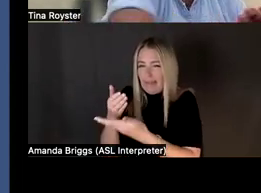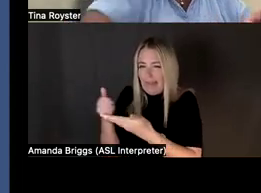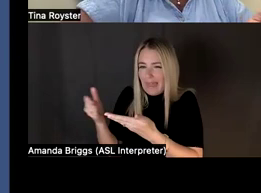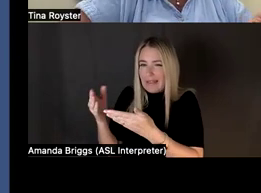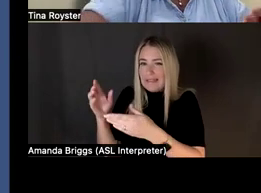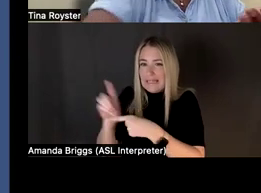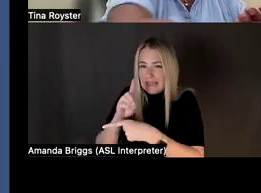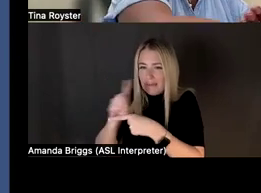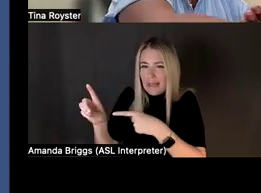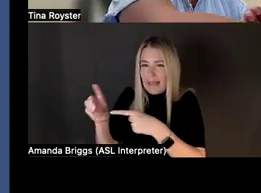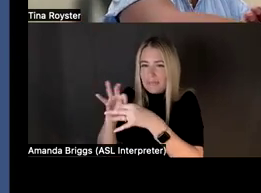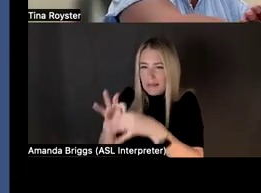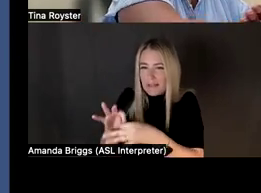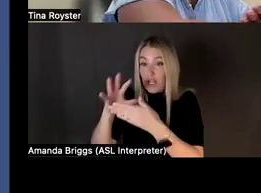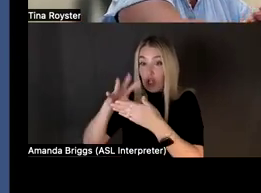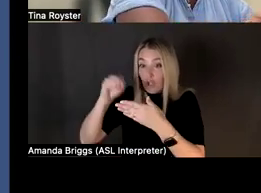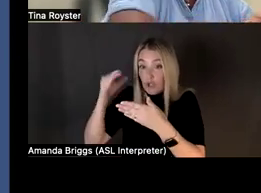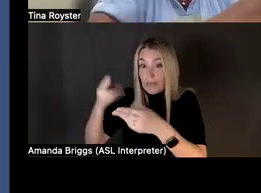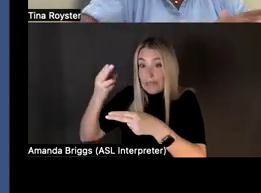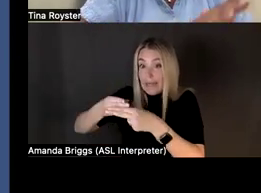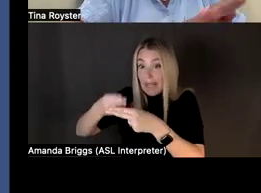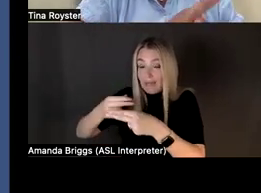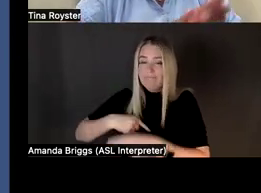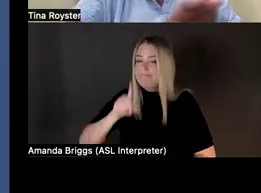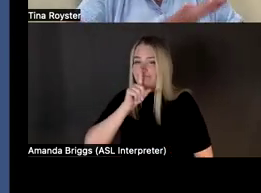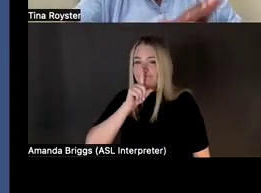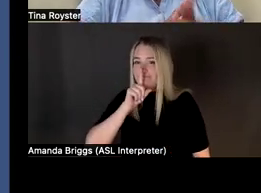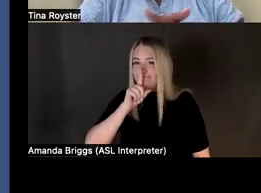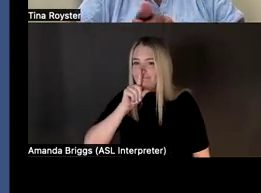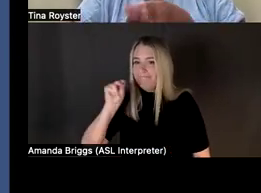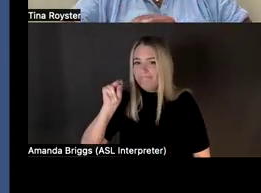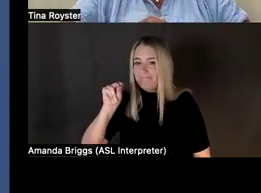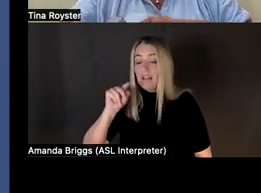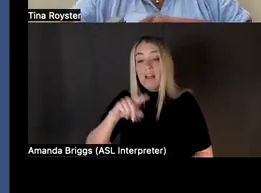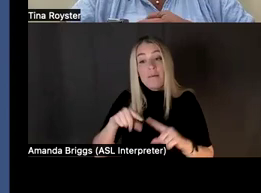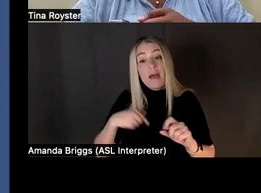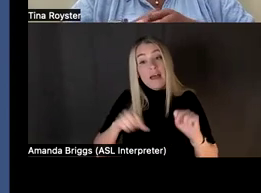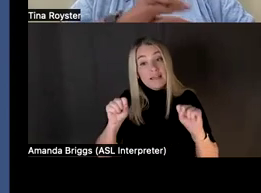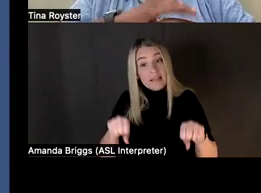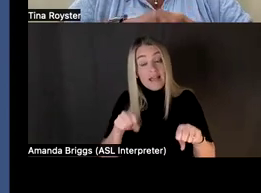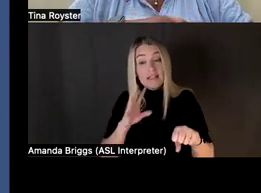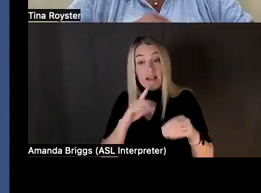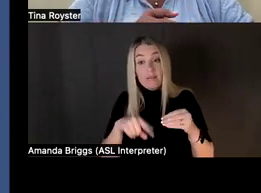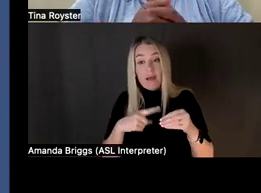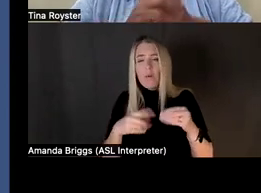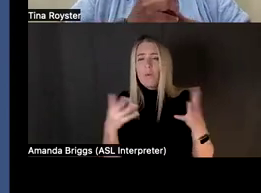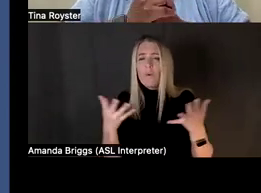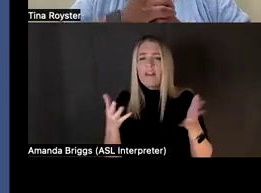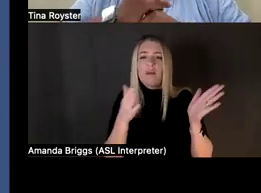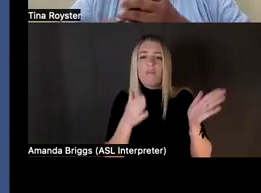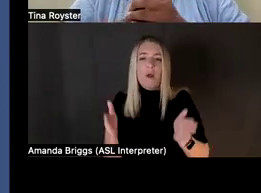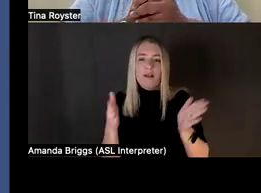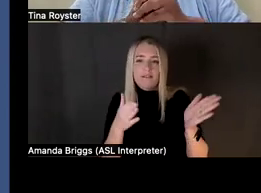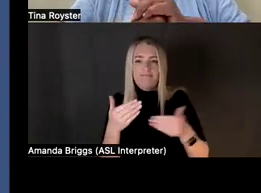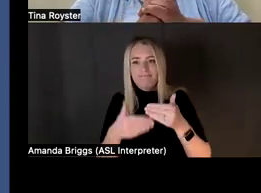discipline, specific students that have been involved. What I can speak to, however, is what the process is